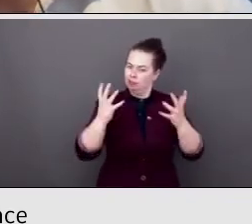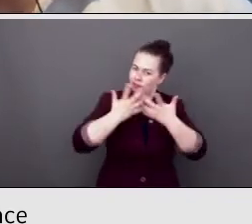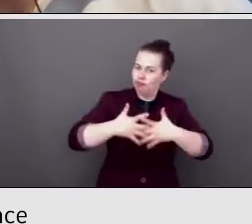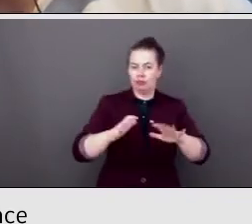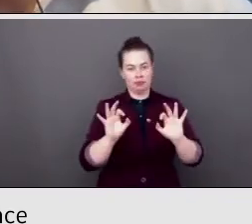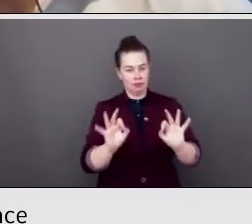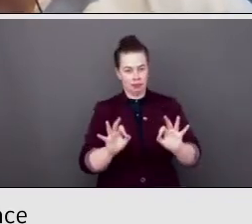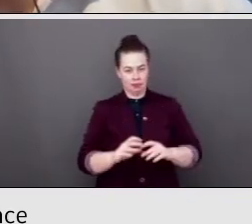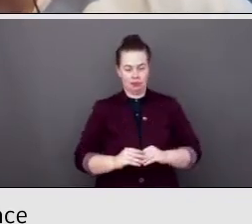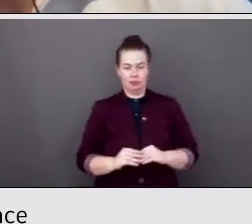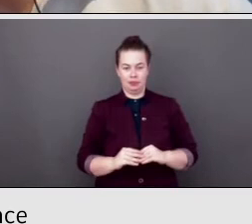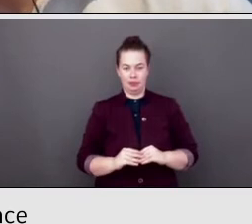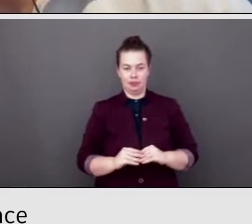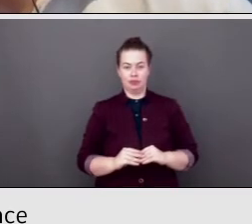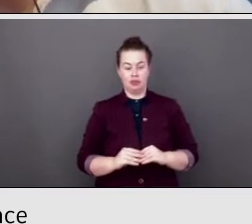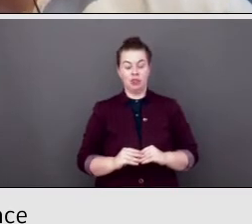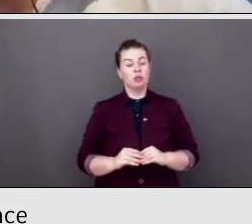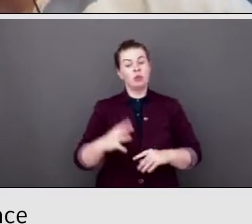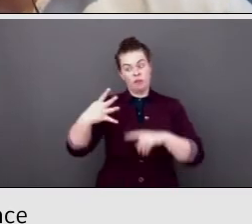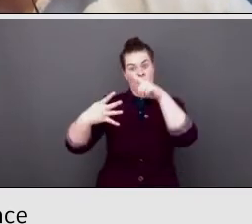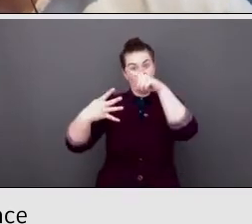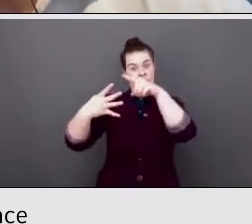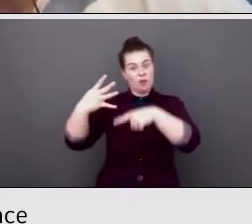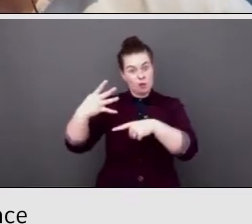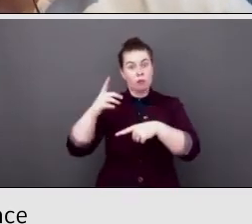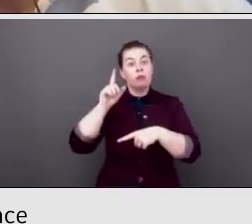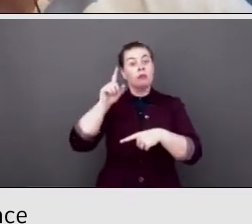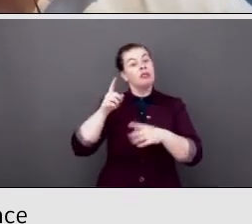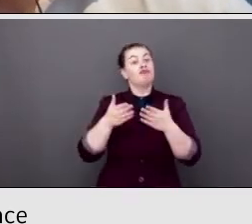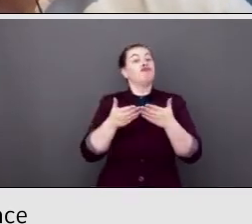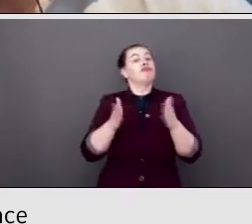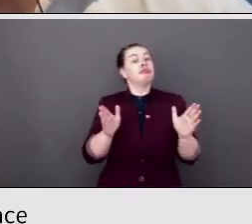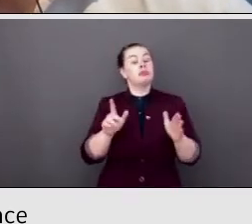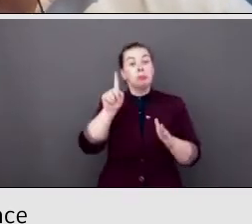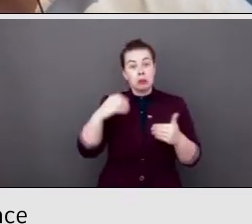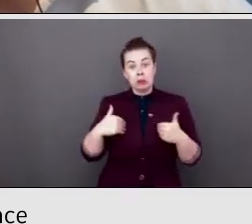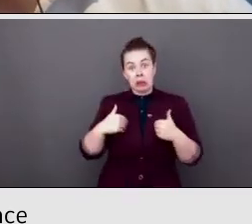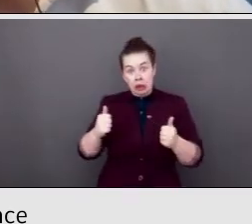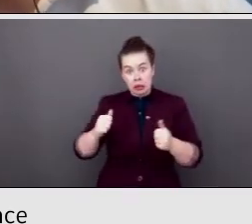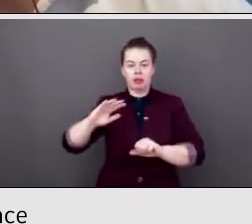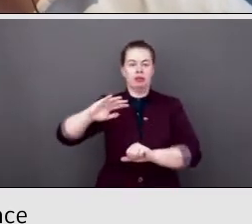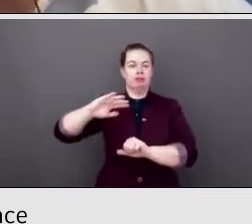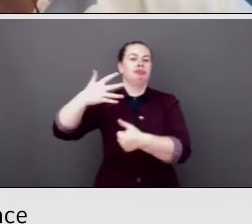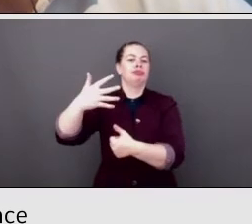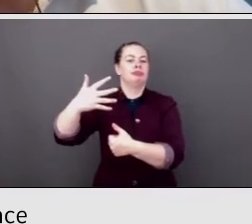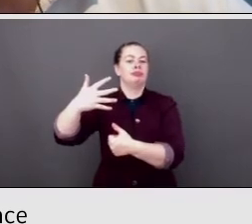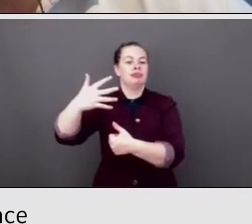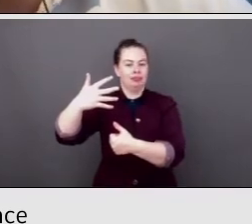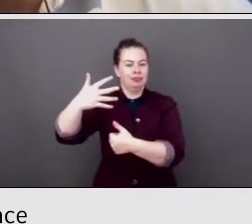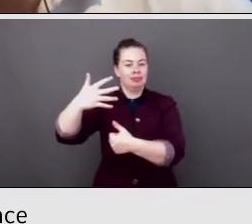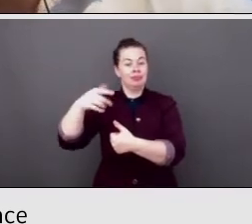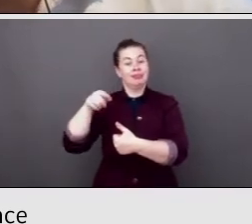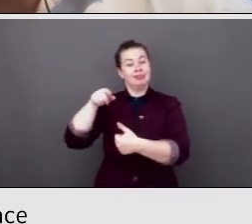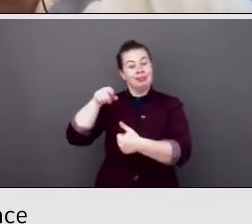more detailed interoperability based on the European Interoperability Framework for Healthcare, which is called the Refined eHealth Interoperability